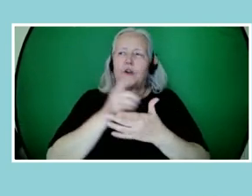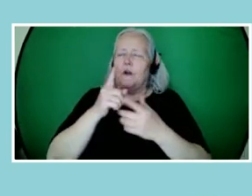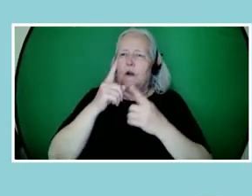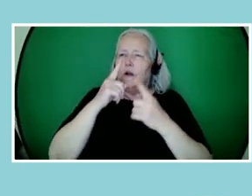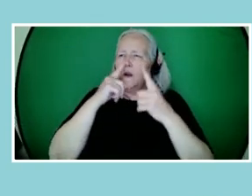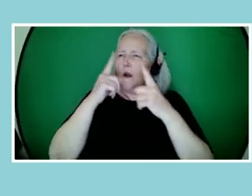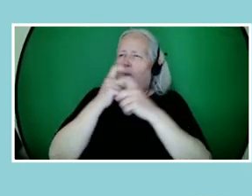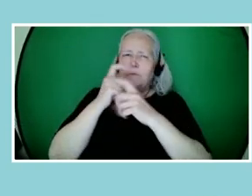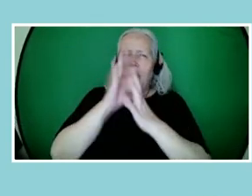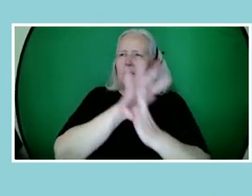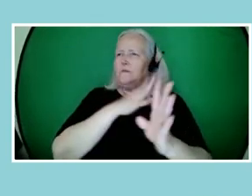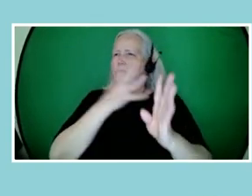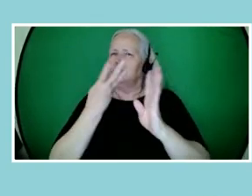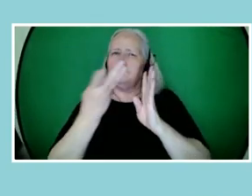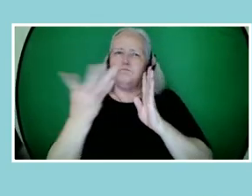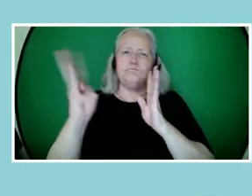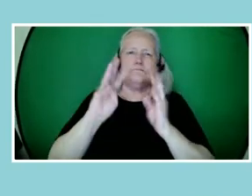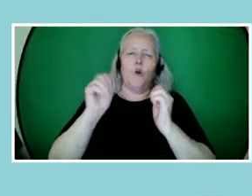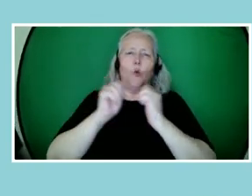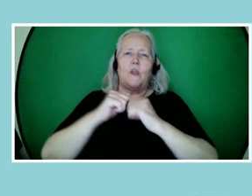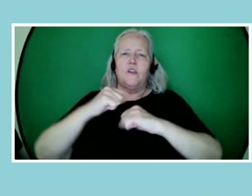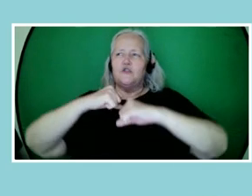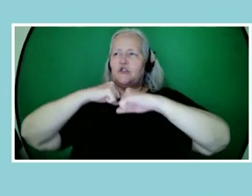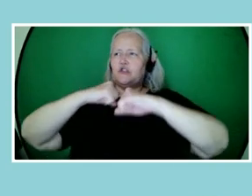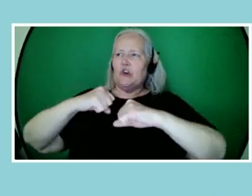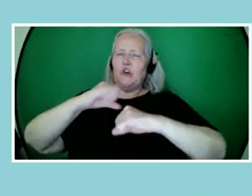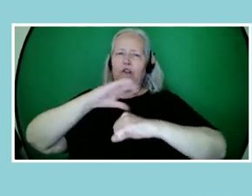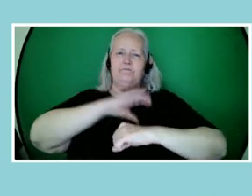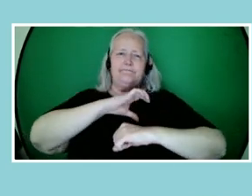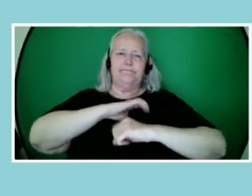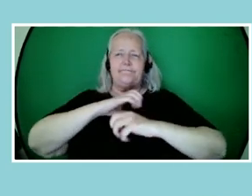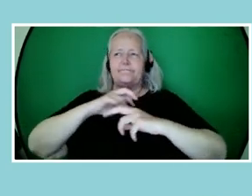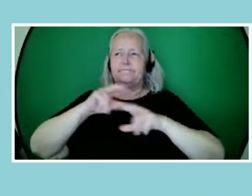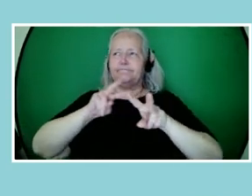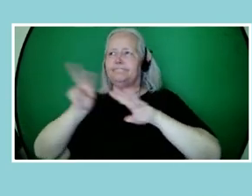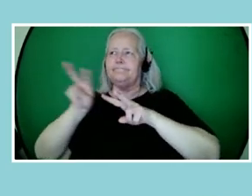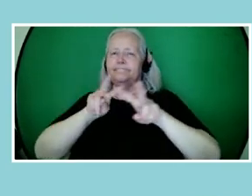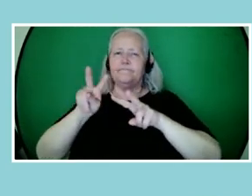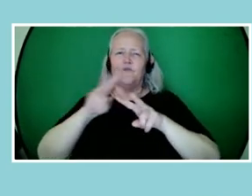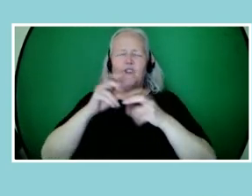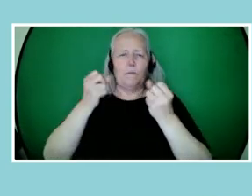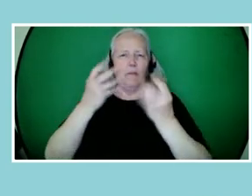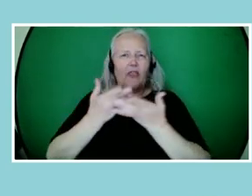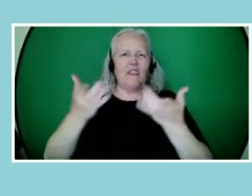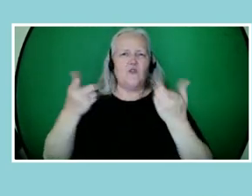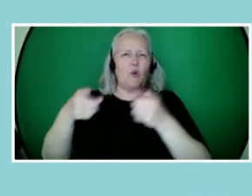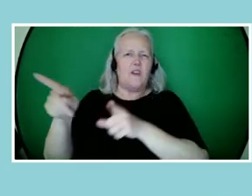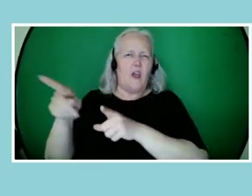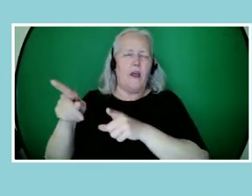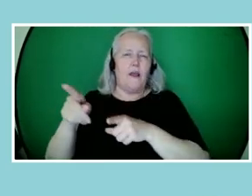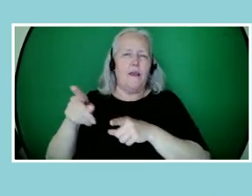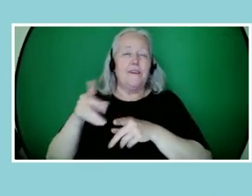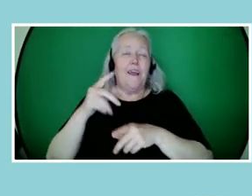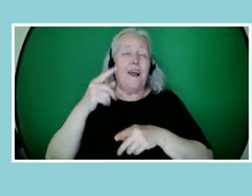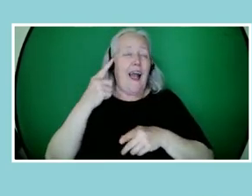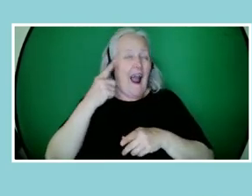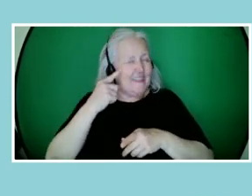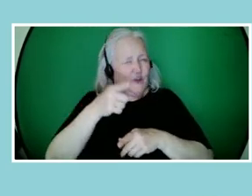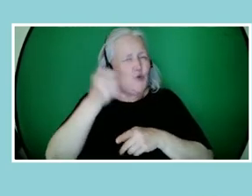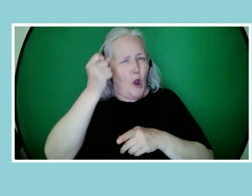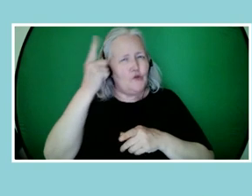security guards, right? There's a lot happening. And I think that you guys see where I'm going here, right? Is